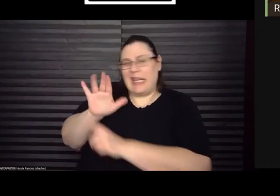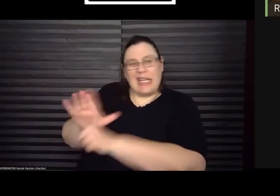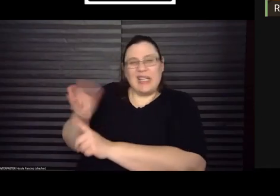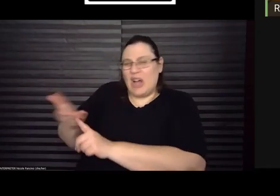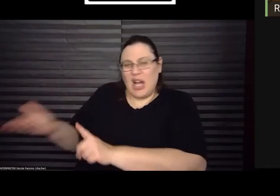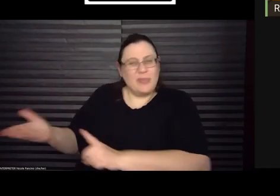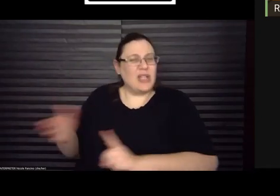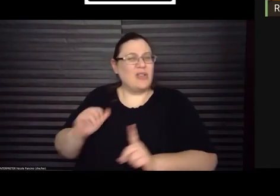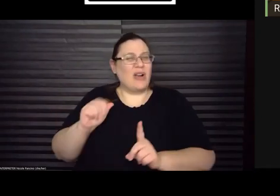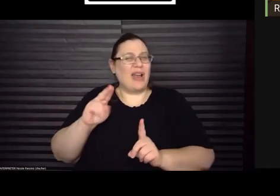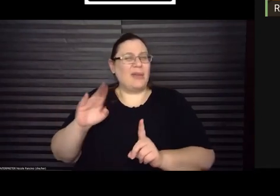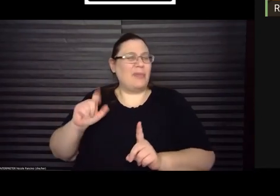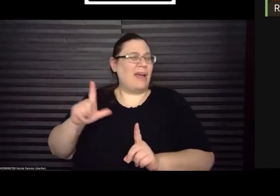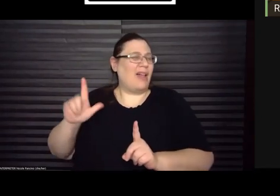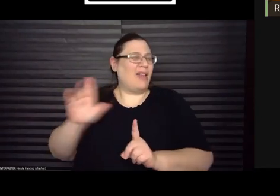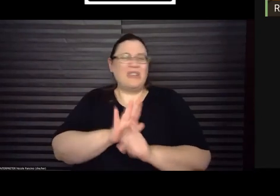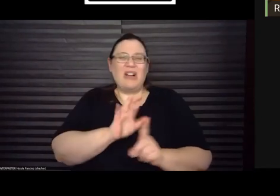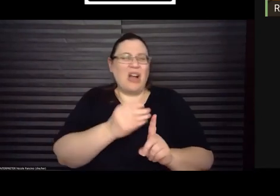objects. So